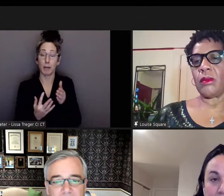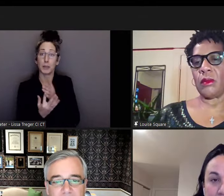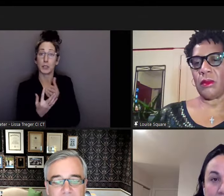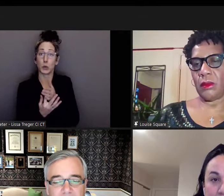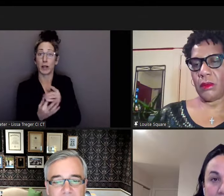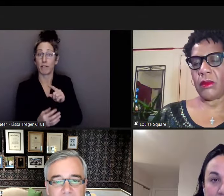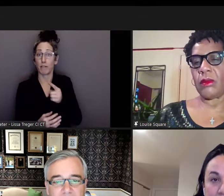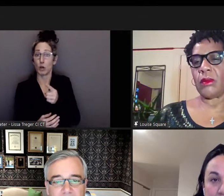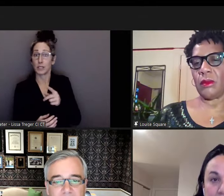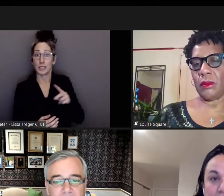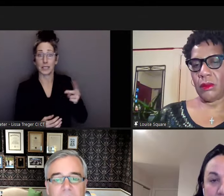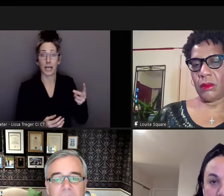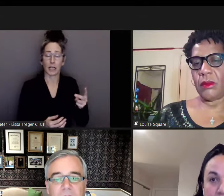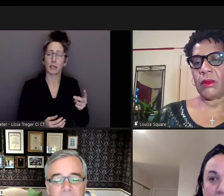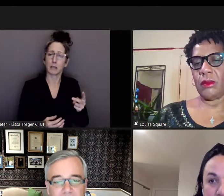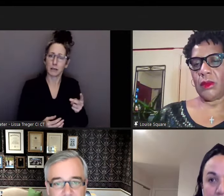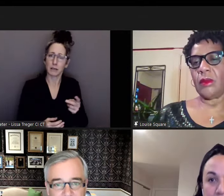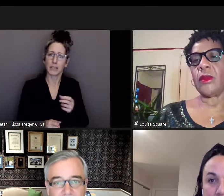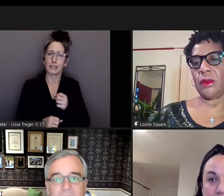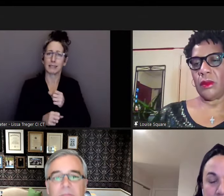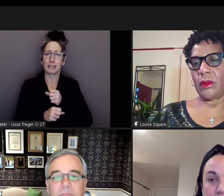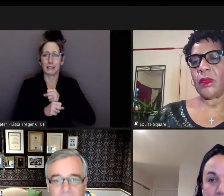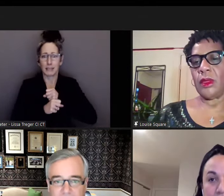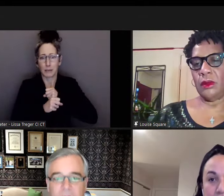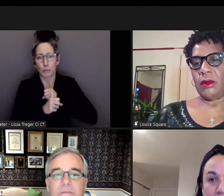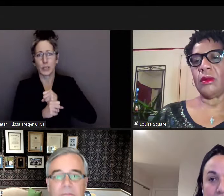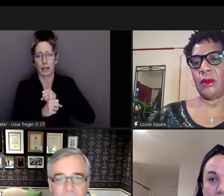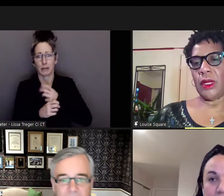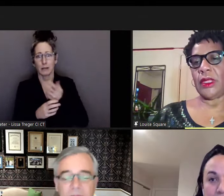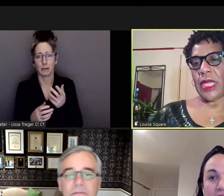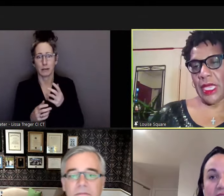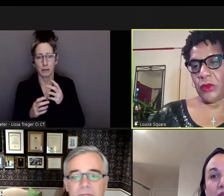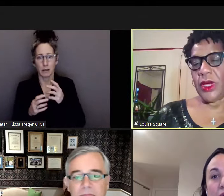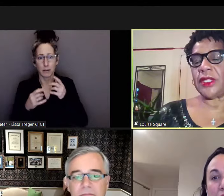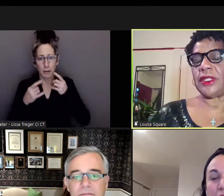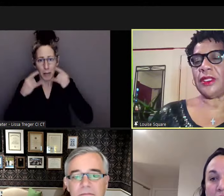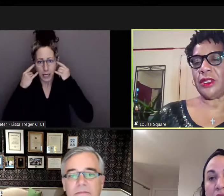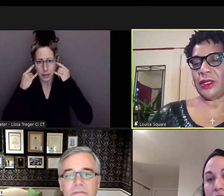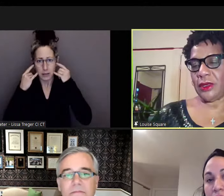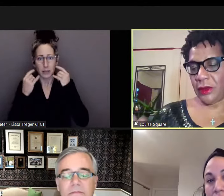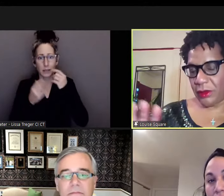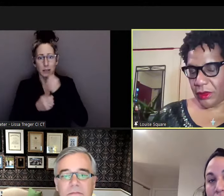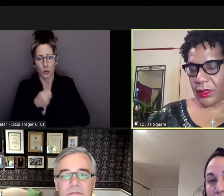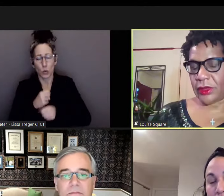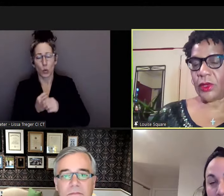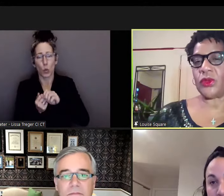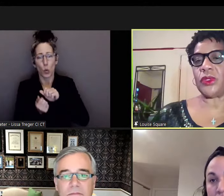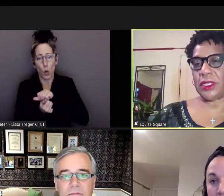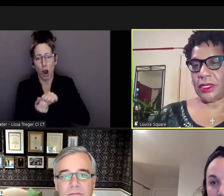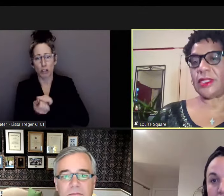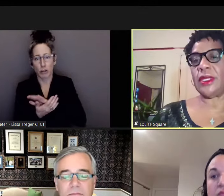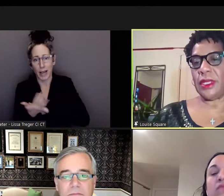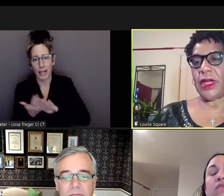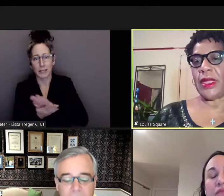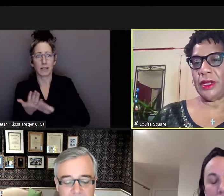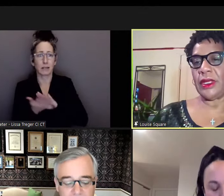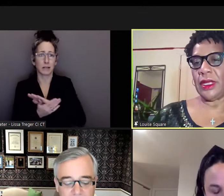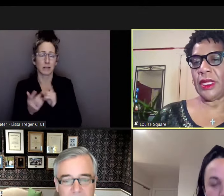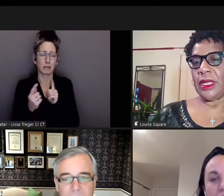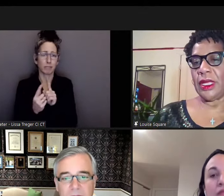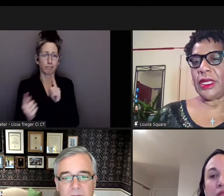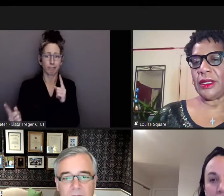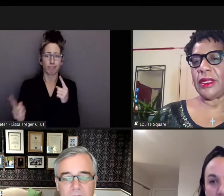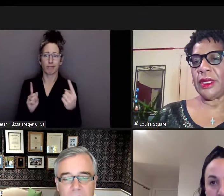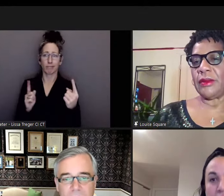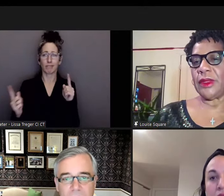keep yourself and your family and your communities protected. So that's what I would say. Right. The hand washing, the social distancing. Right.